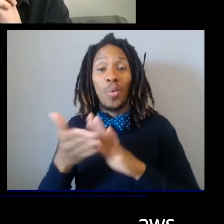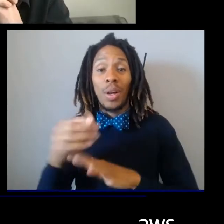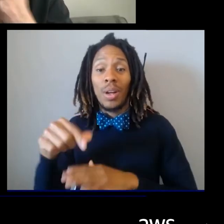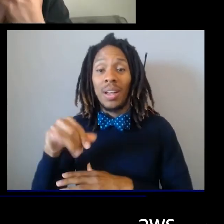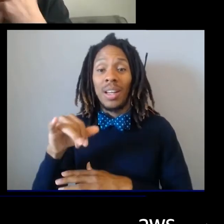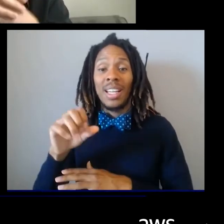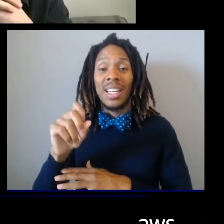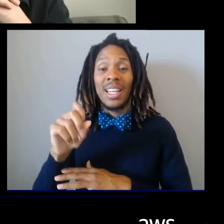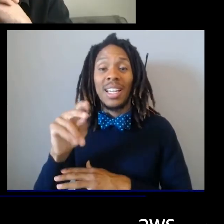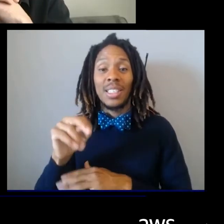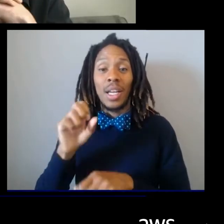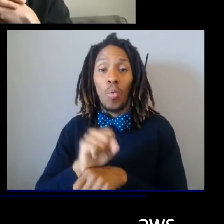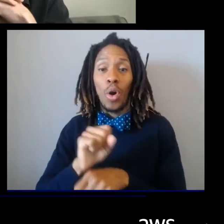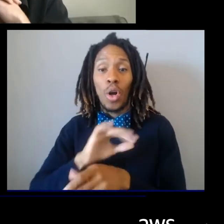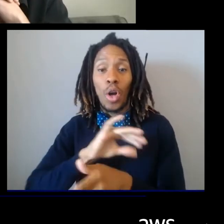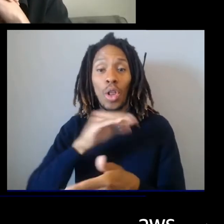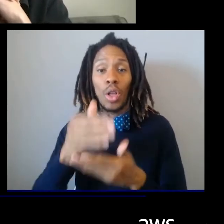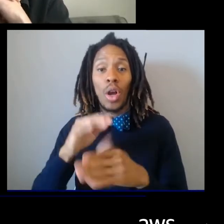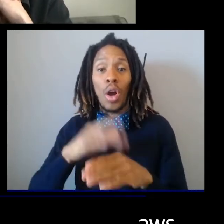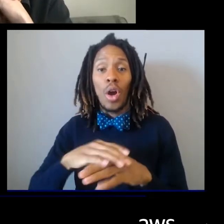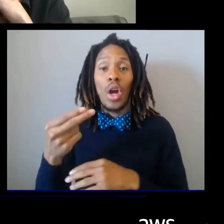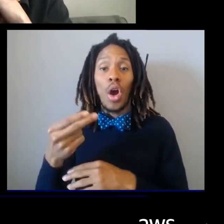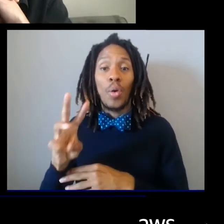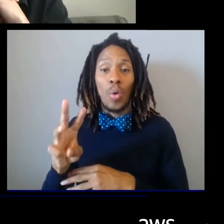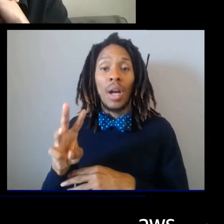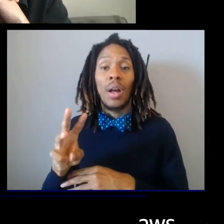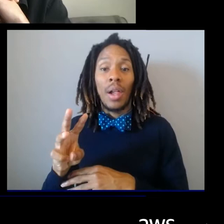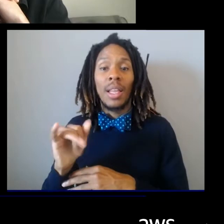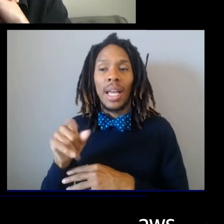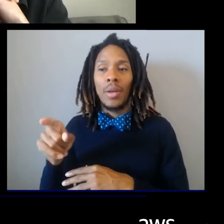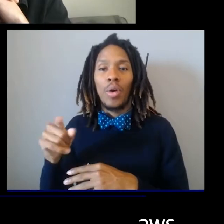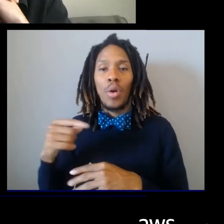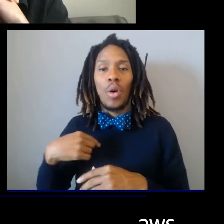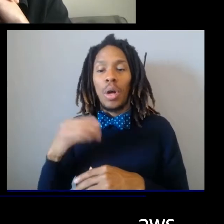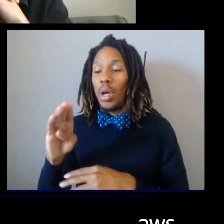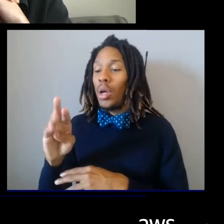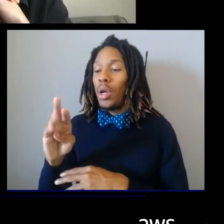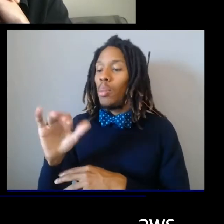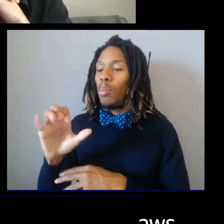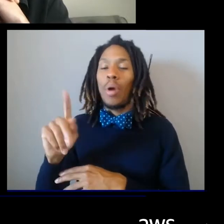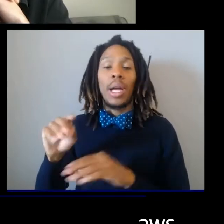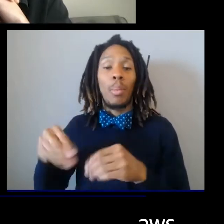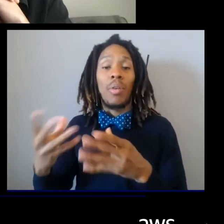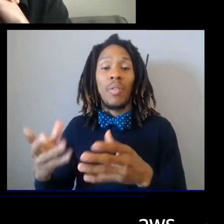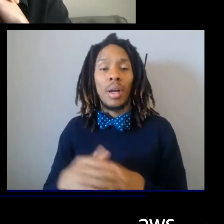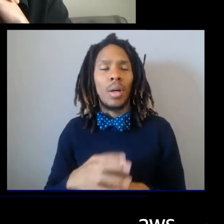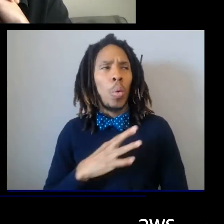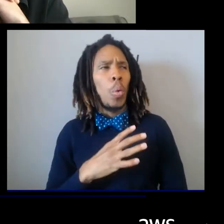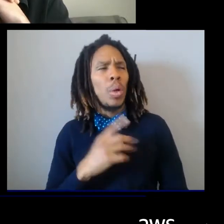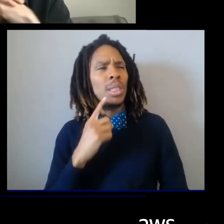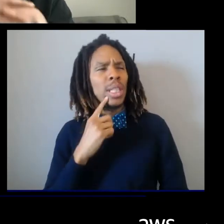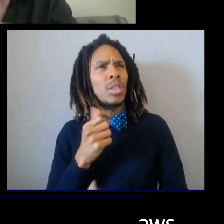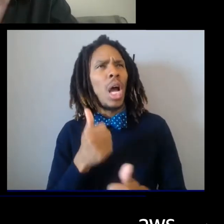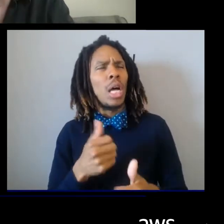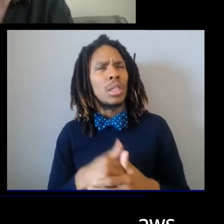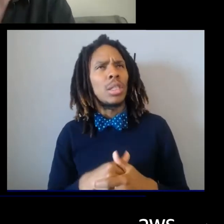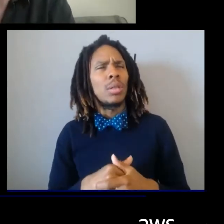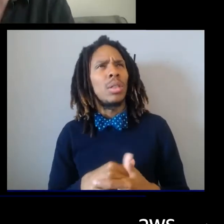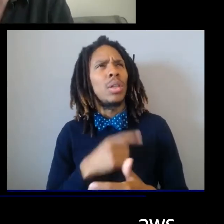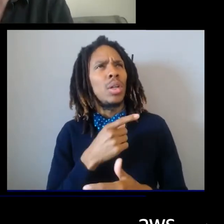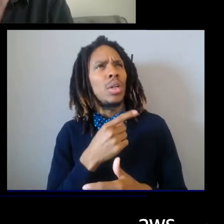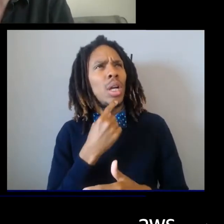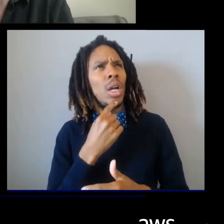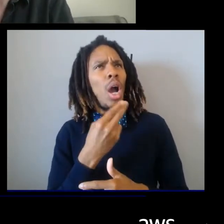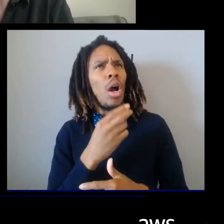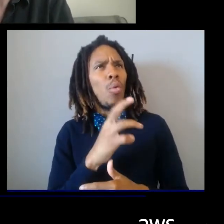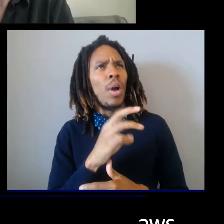workloads on a hardware that bracket provides. That sounds pretty awesome. So, if I understand correctly, you said hardware agnostic.